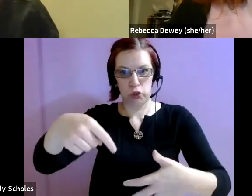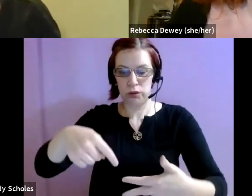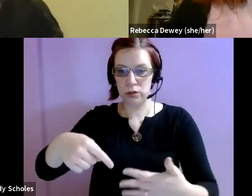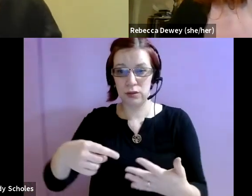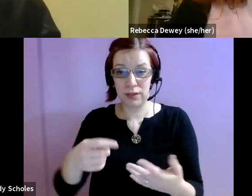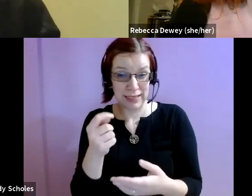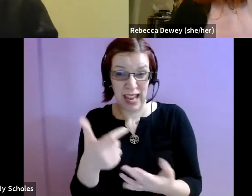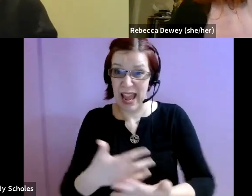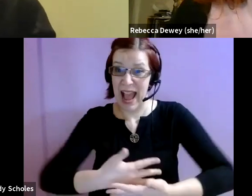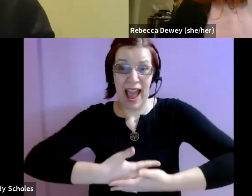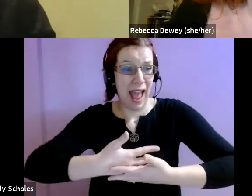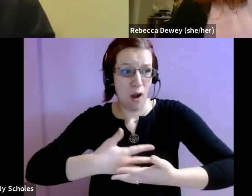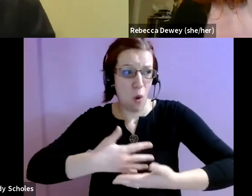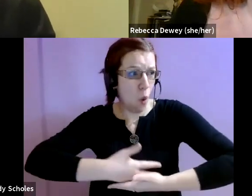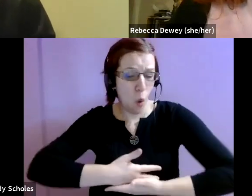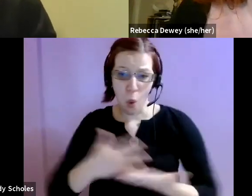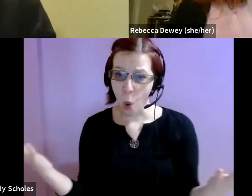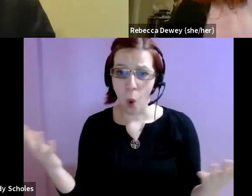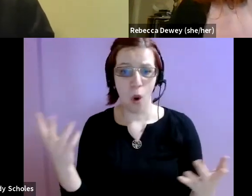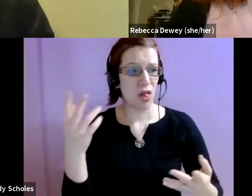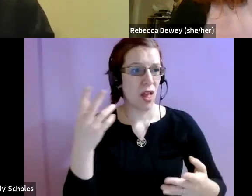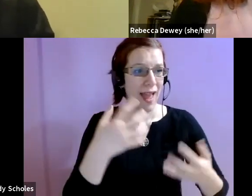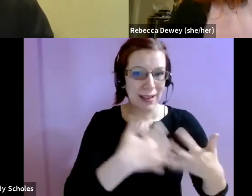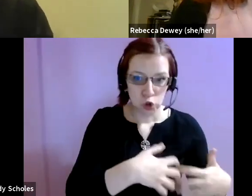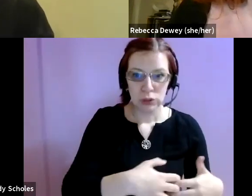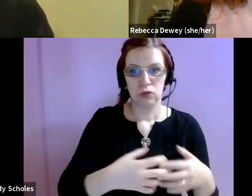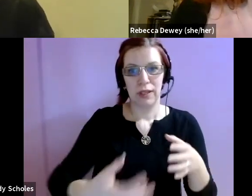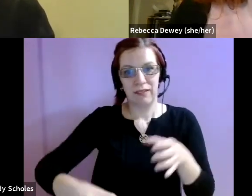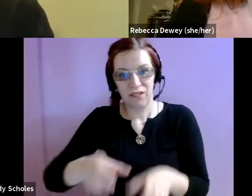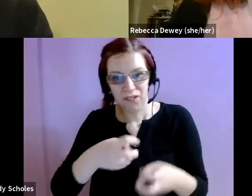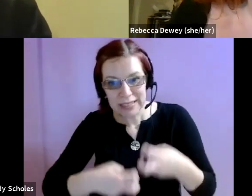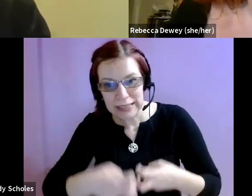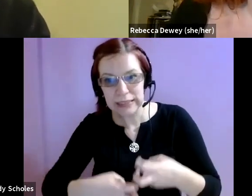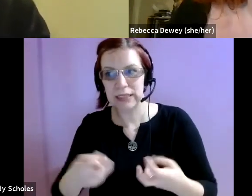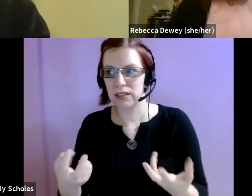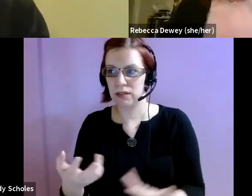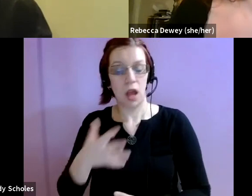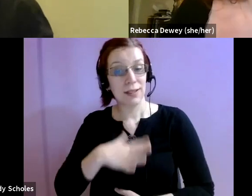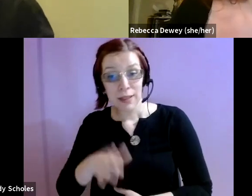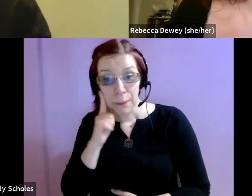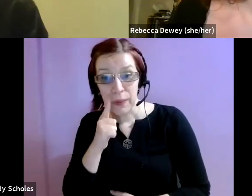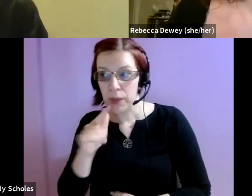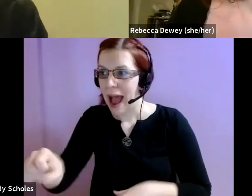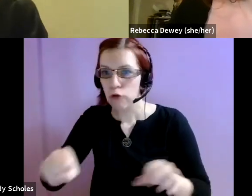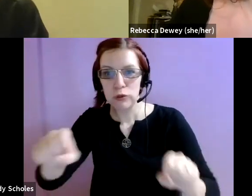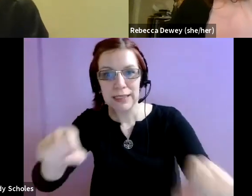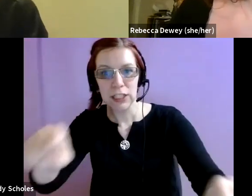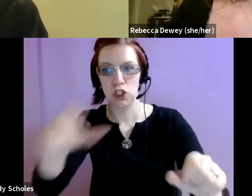and engineering that you can think of in computing science. We need people who can help us do the outreach. There's just a huge number